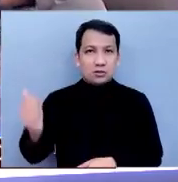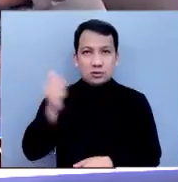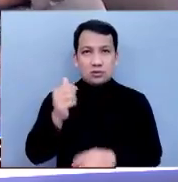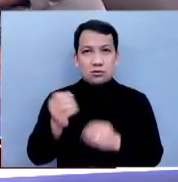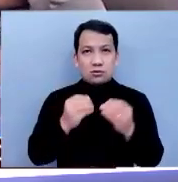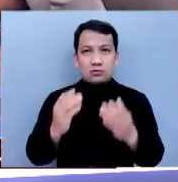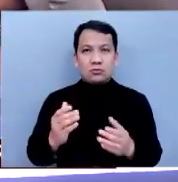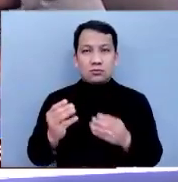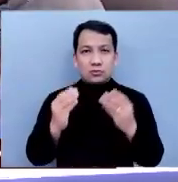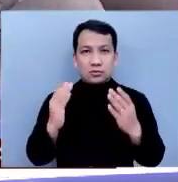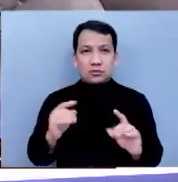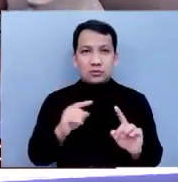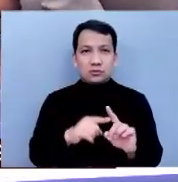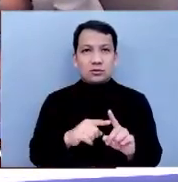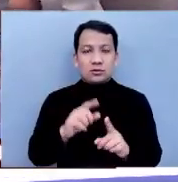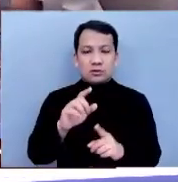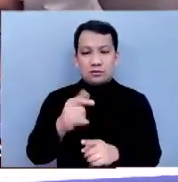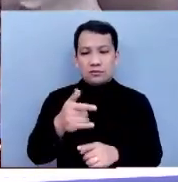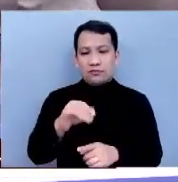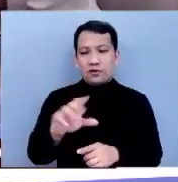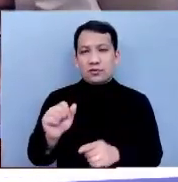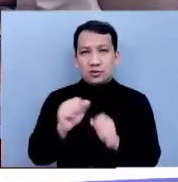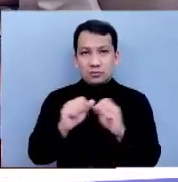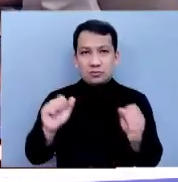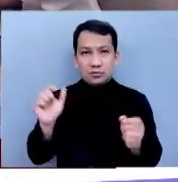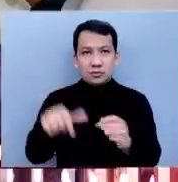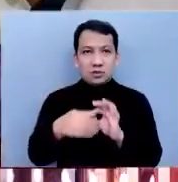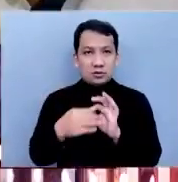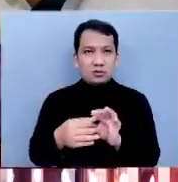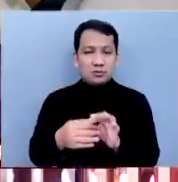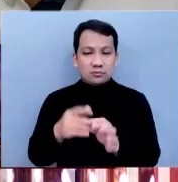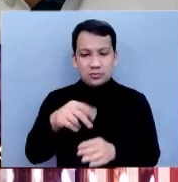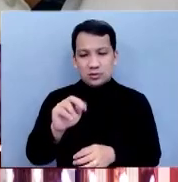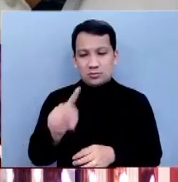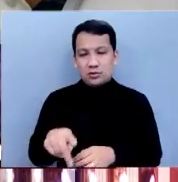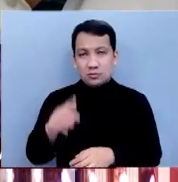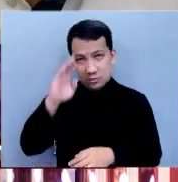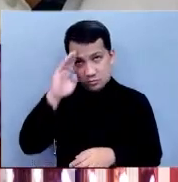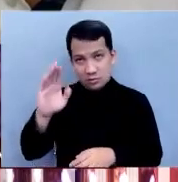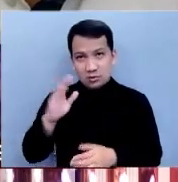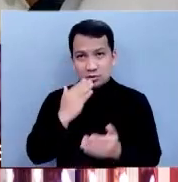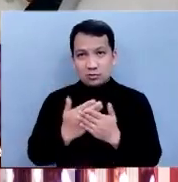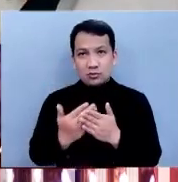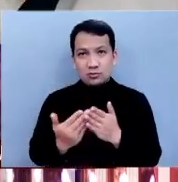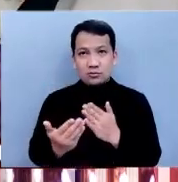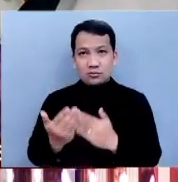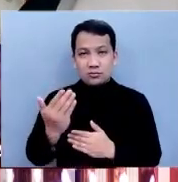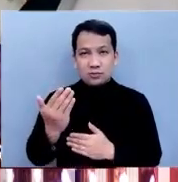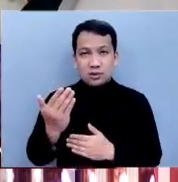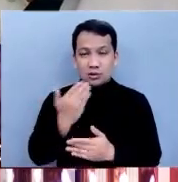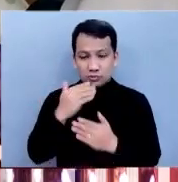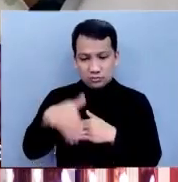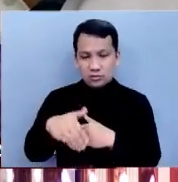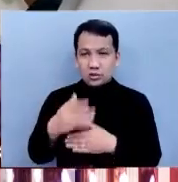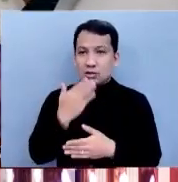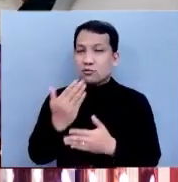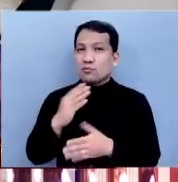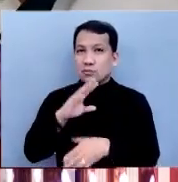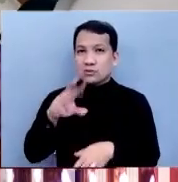and Management Division ng Firearms and Explosives Unit ng PNP. Sir, magandang gabi and thank you for joining us tonight. Good evening po,